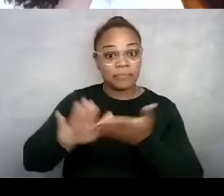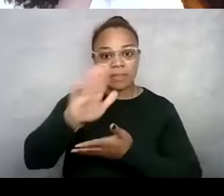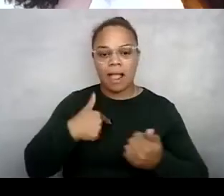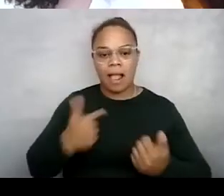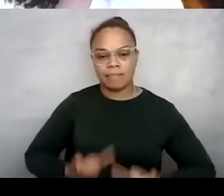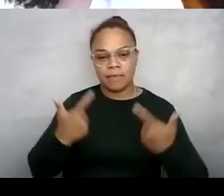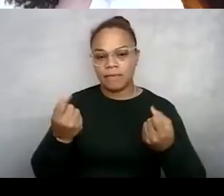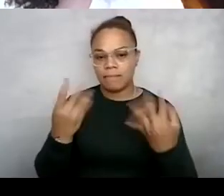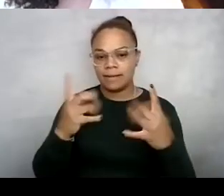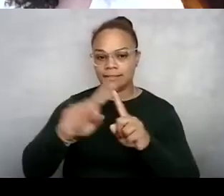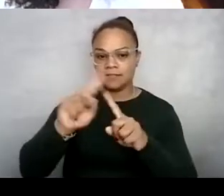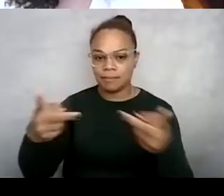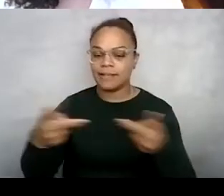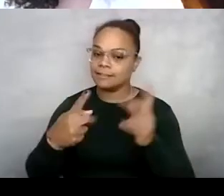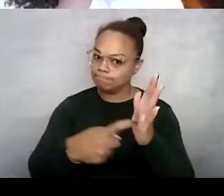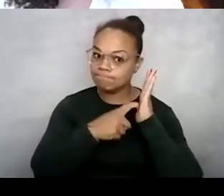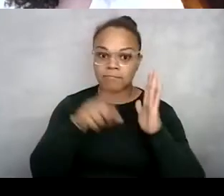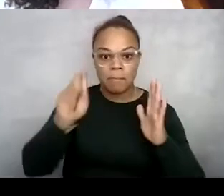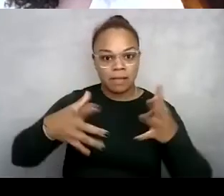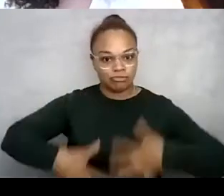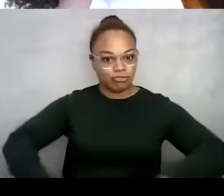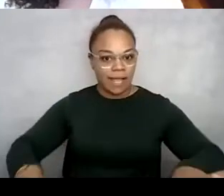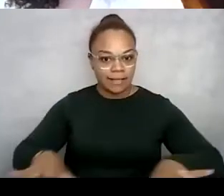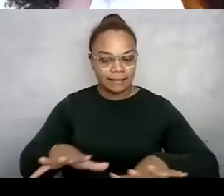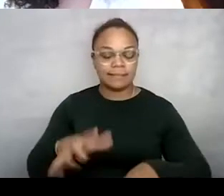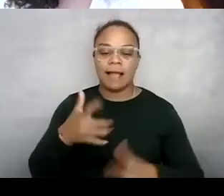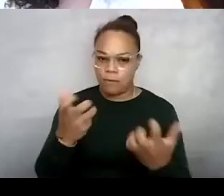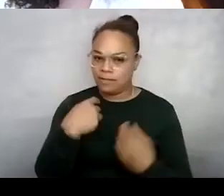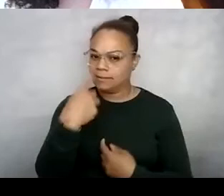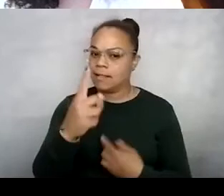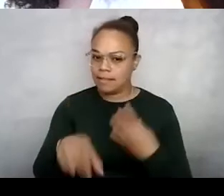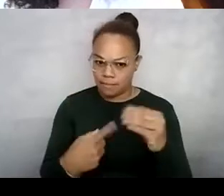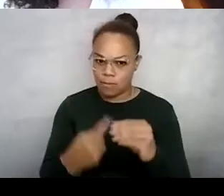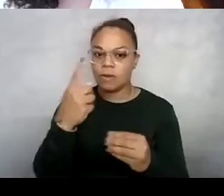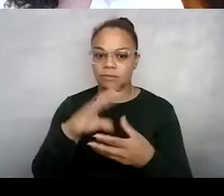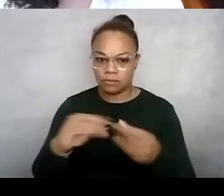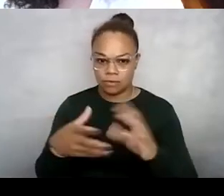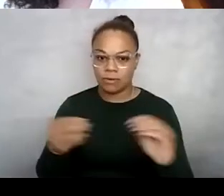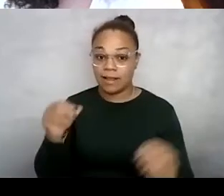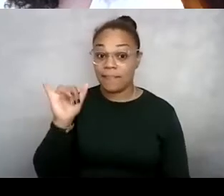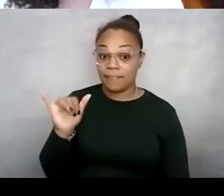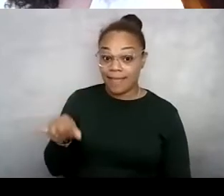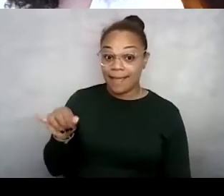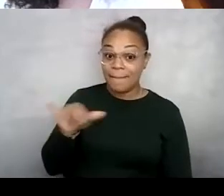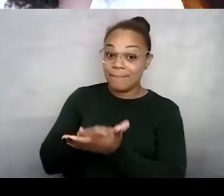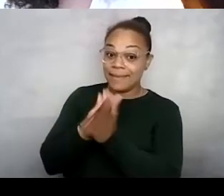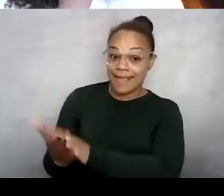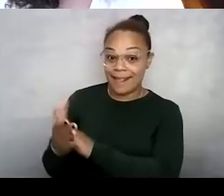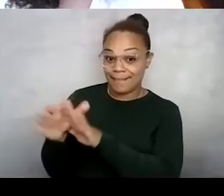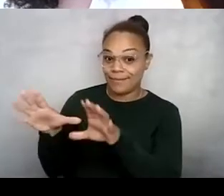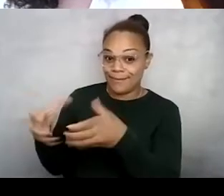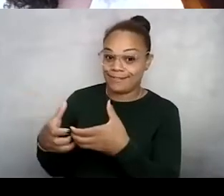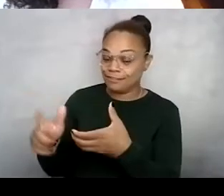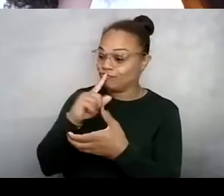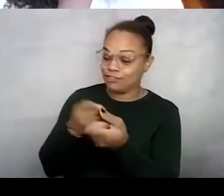did. And I want to tell you about one. And this became the corporation that really stood behind me during all the